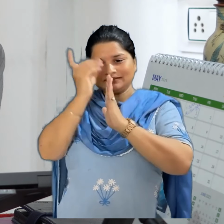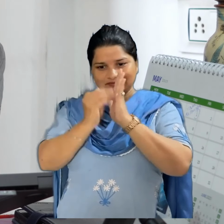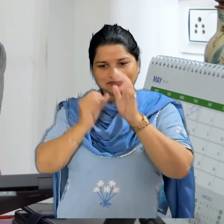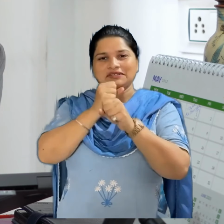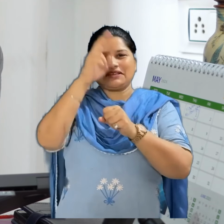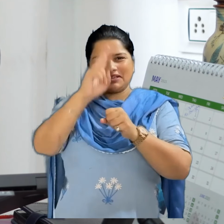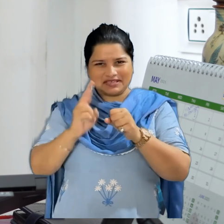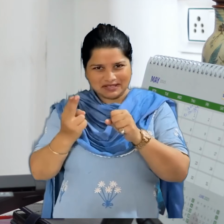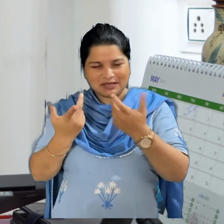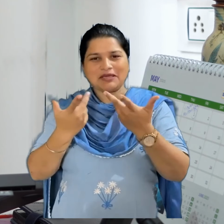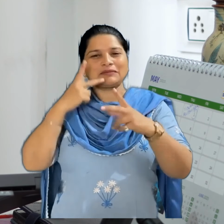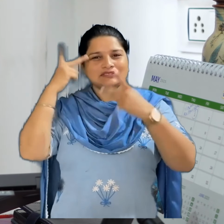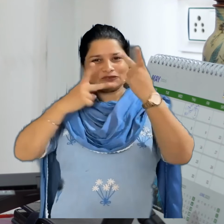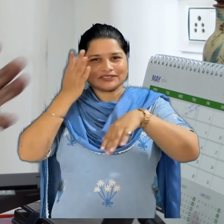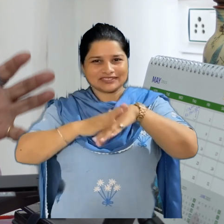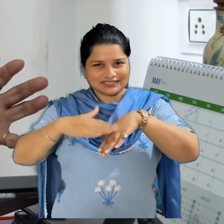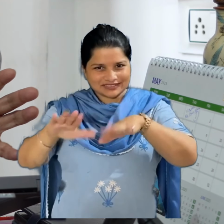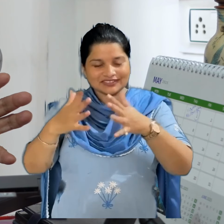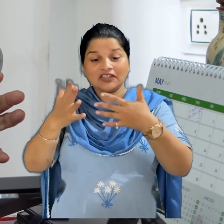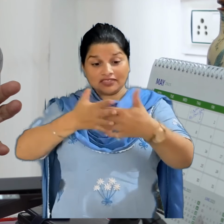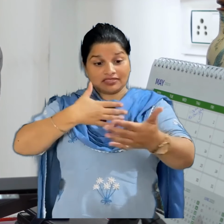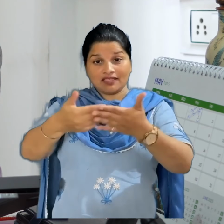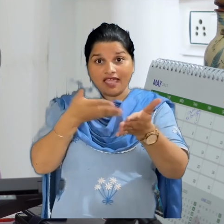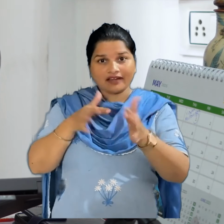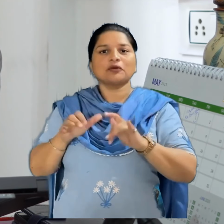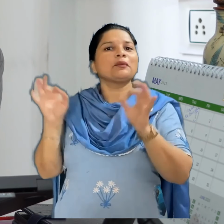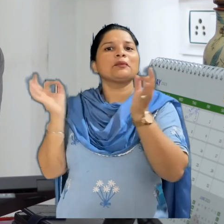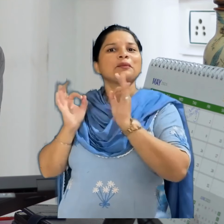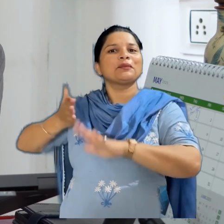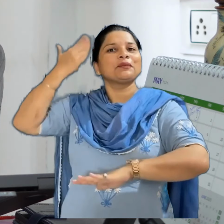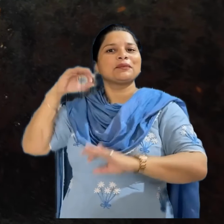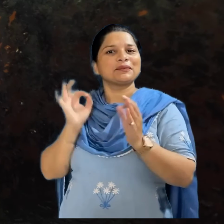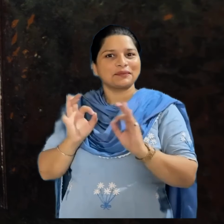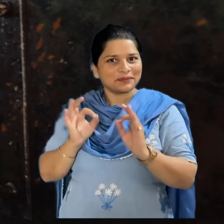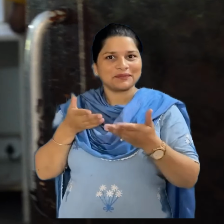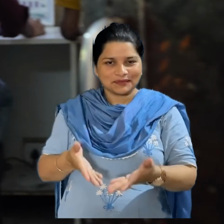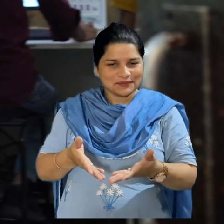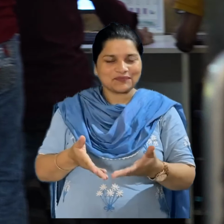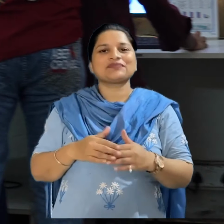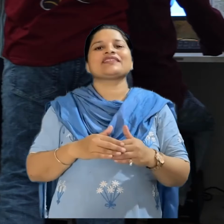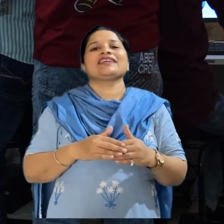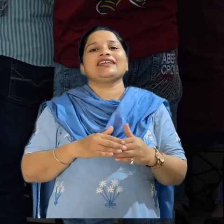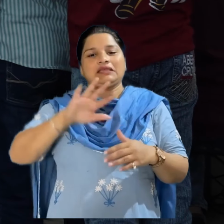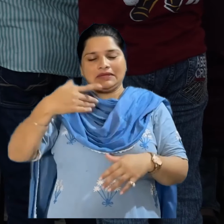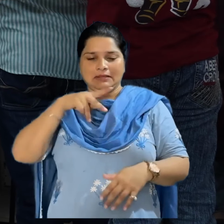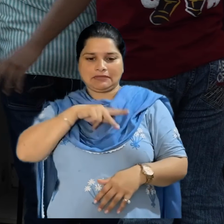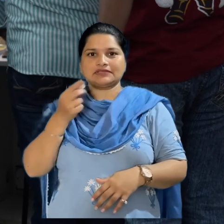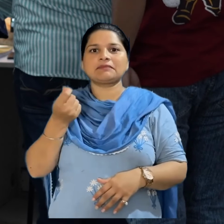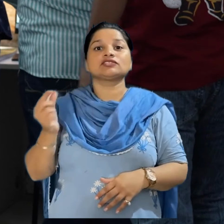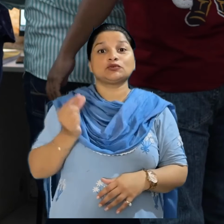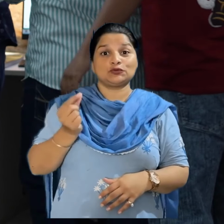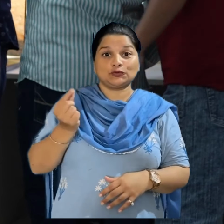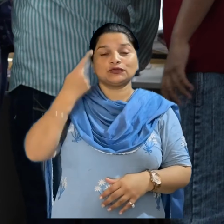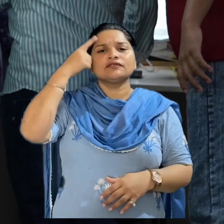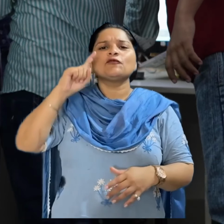books and visualized it with hand. I didn't have a computer. And with my own personal funds, created content. I mean, of